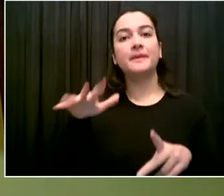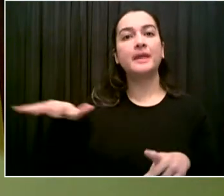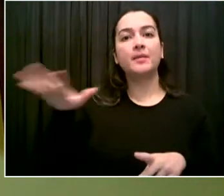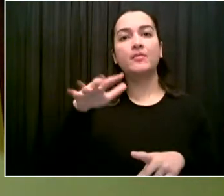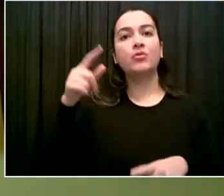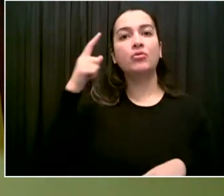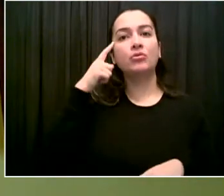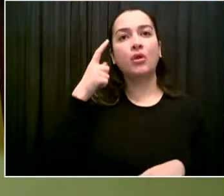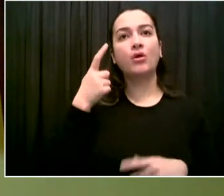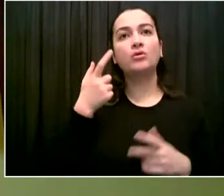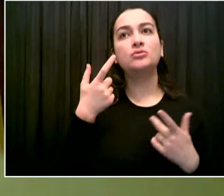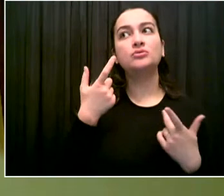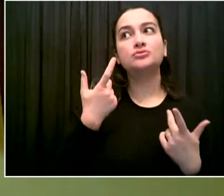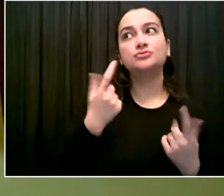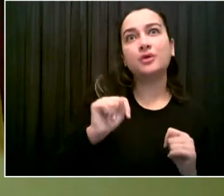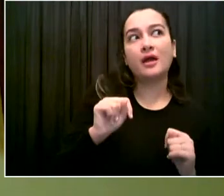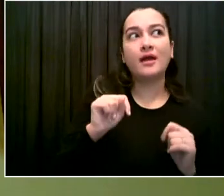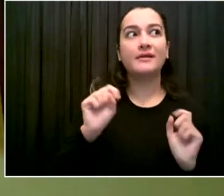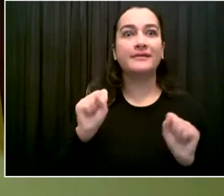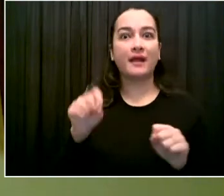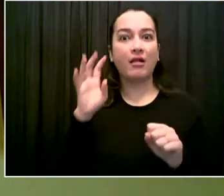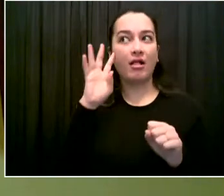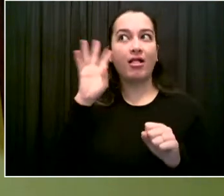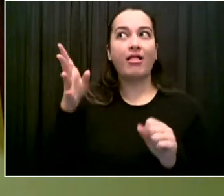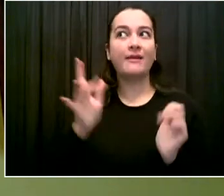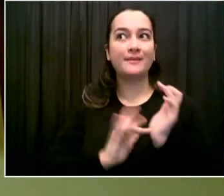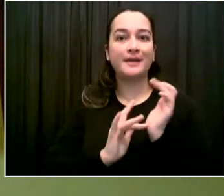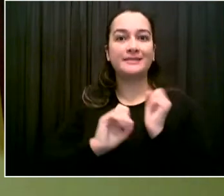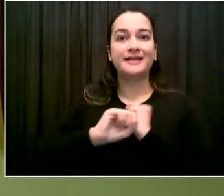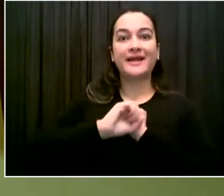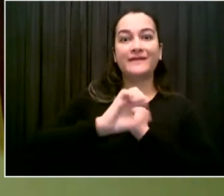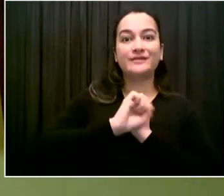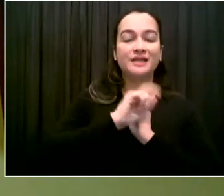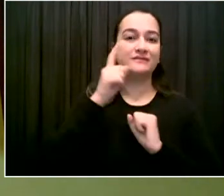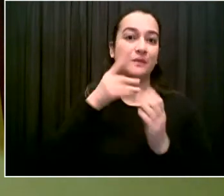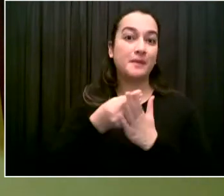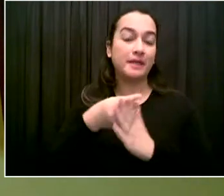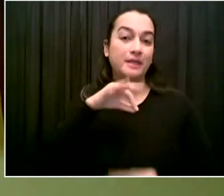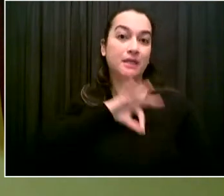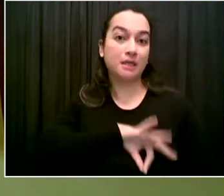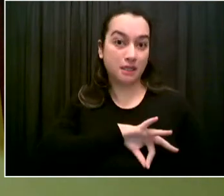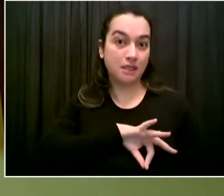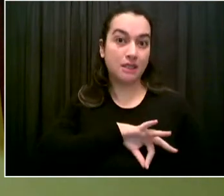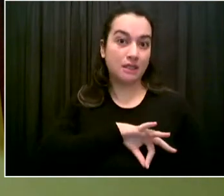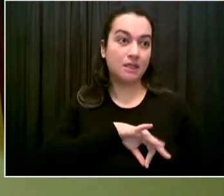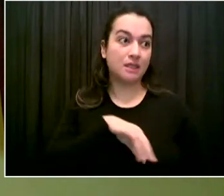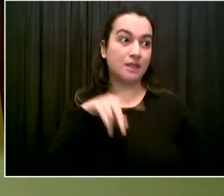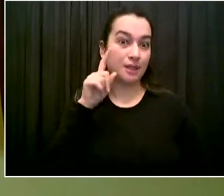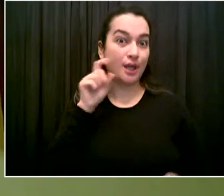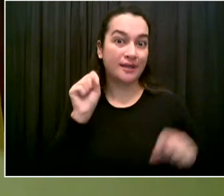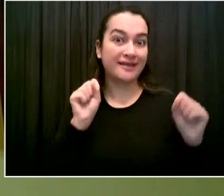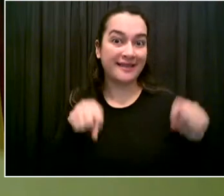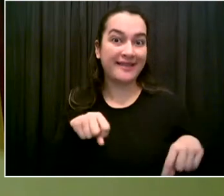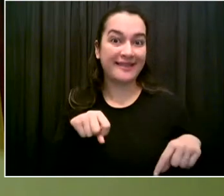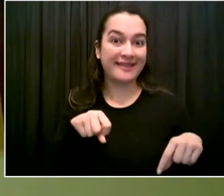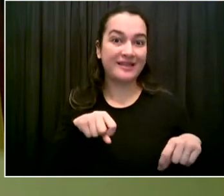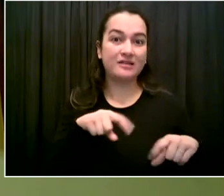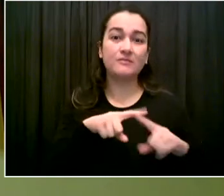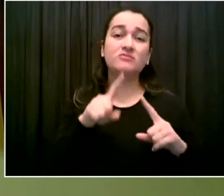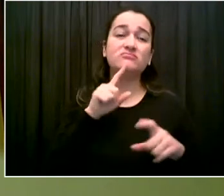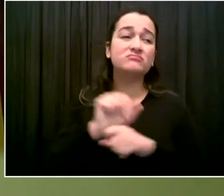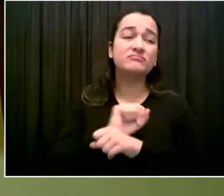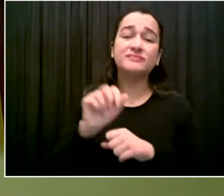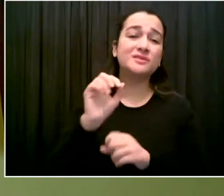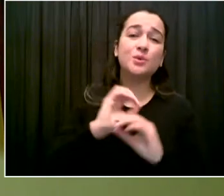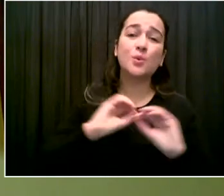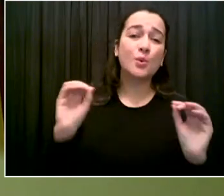may or may not have an impact and calling them wonder drugs. And we need to be very clear that this is a medication that has